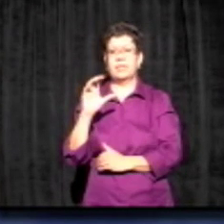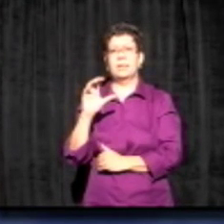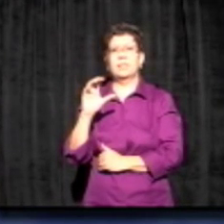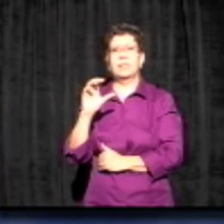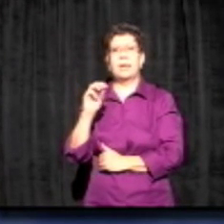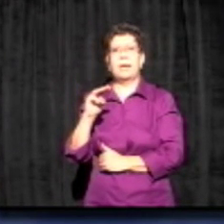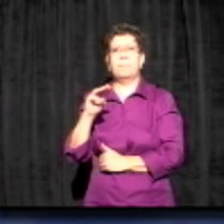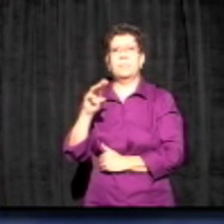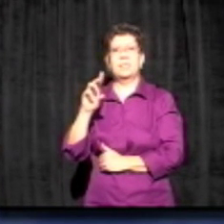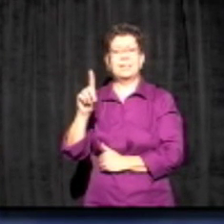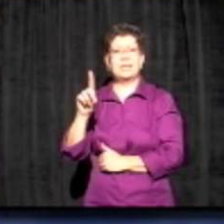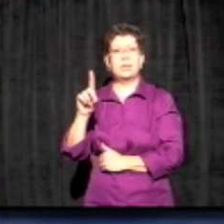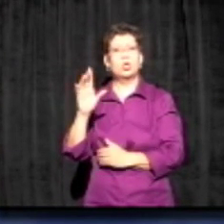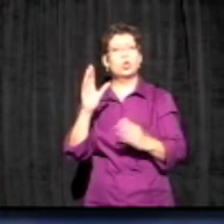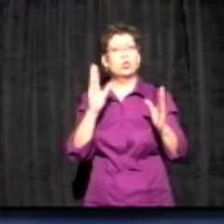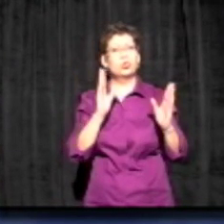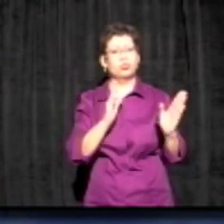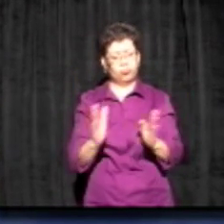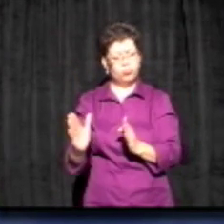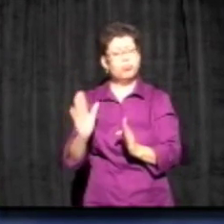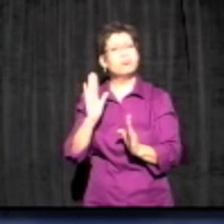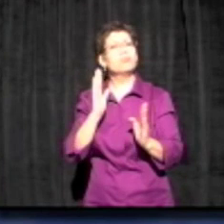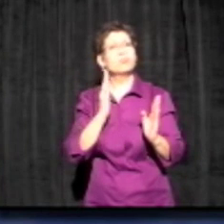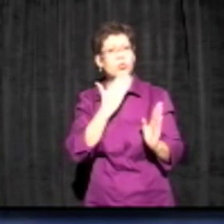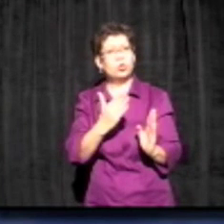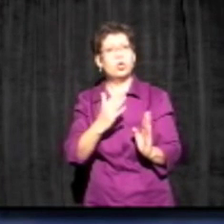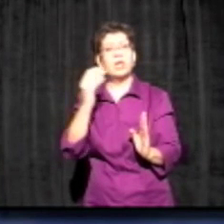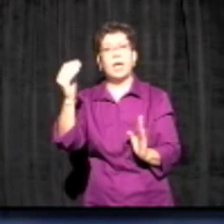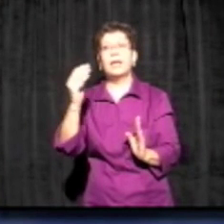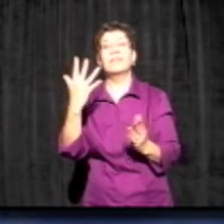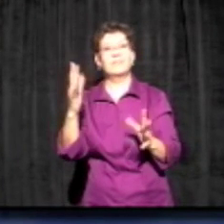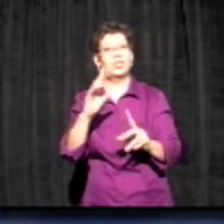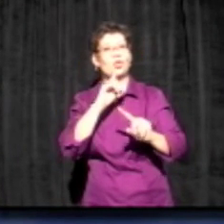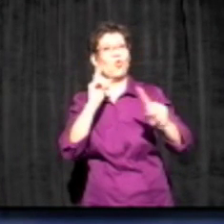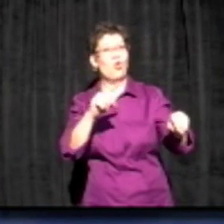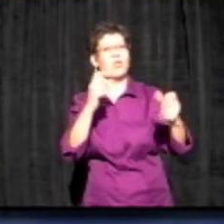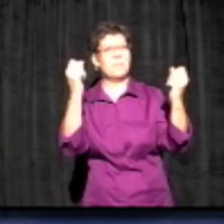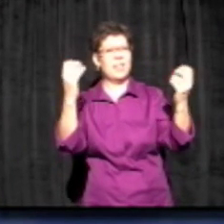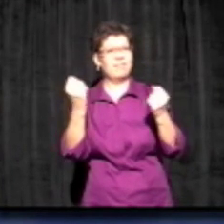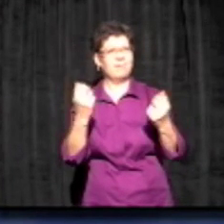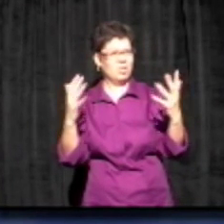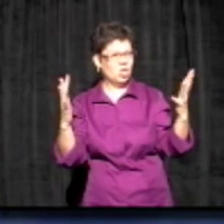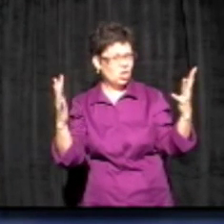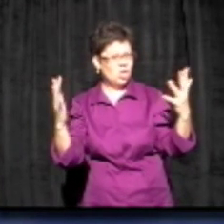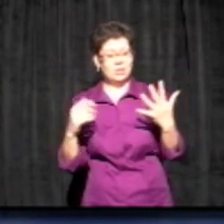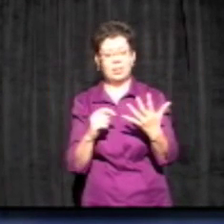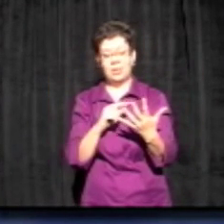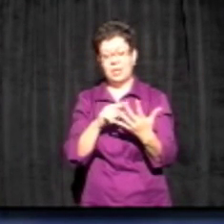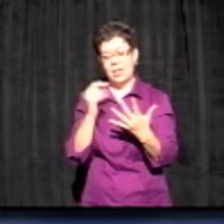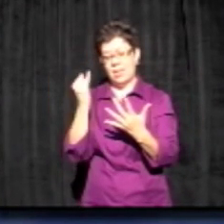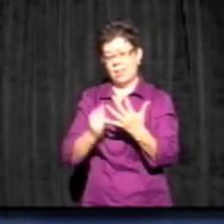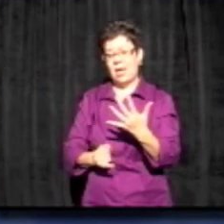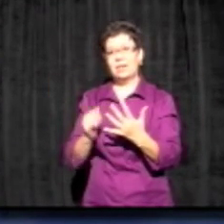was correct and also supported us with a substantial order. And lastly, Nick